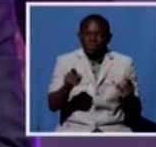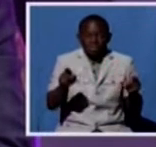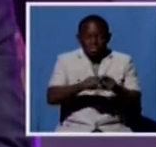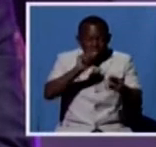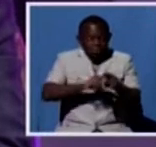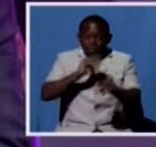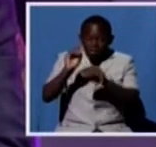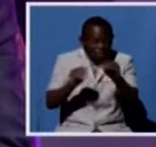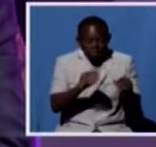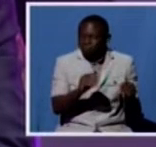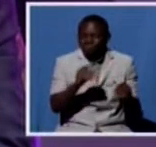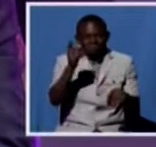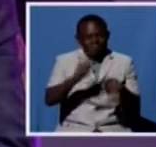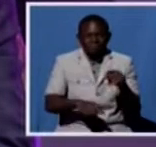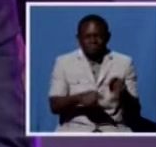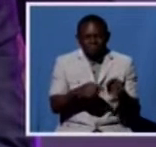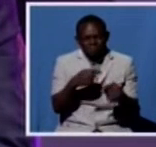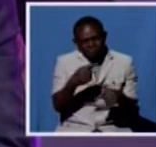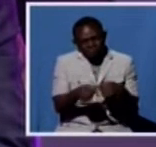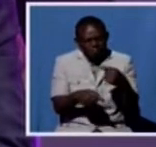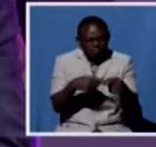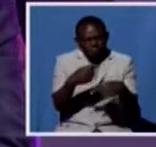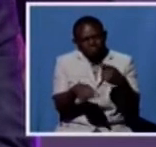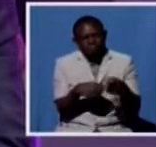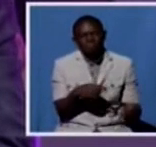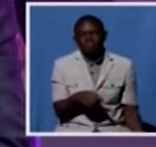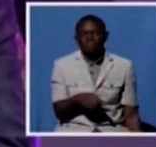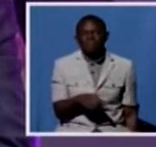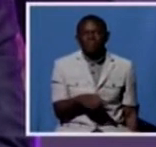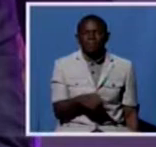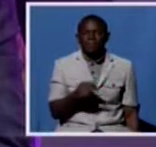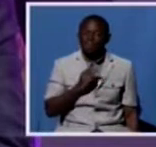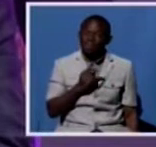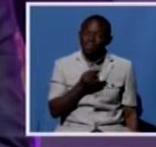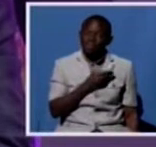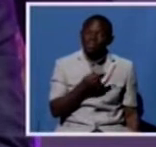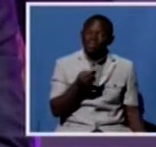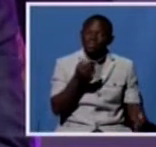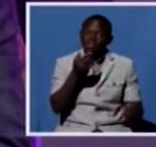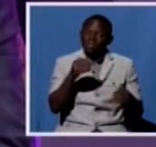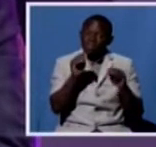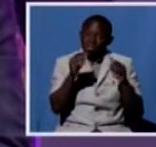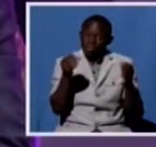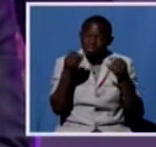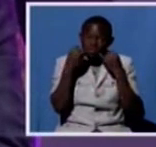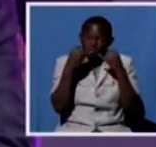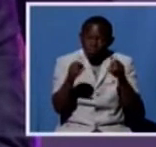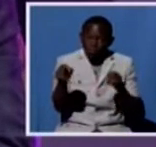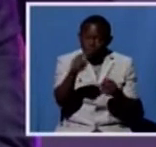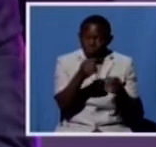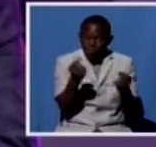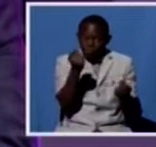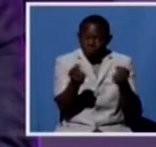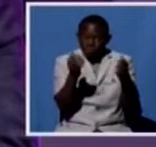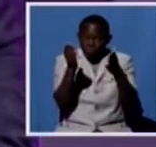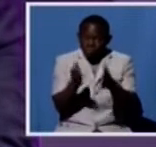would like to assure essentially the motorists and the general public that very soon you